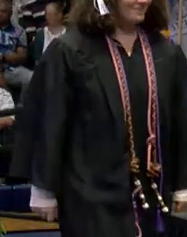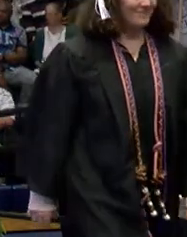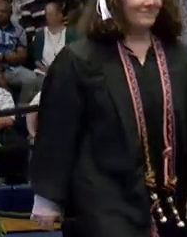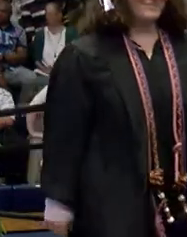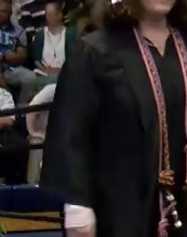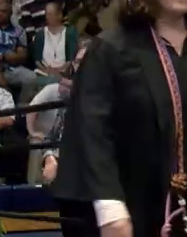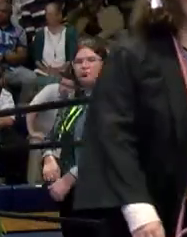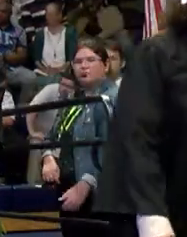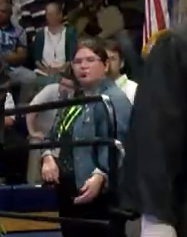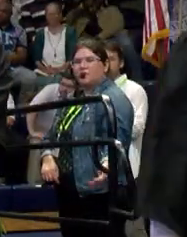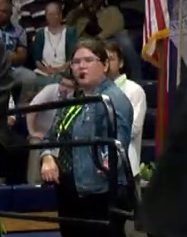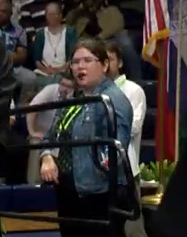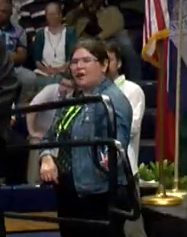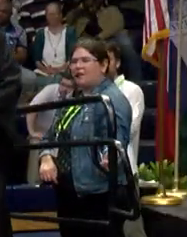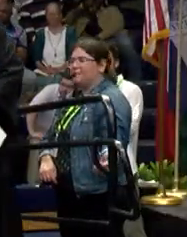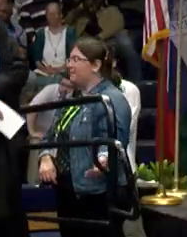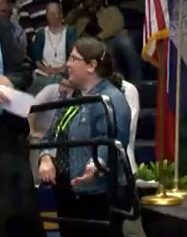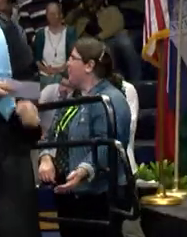Mackenzie Kilroy.